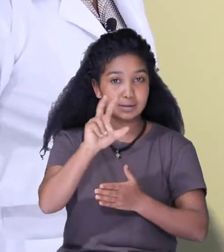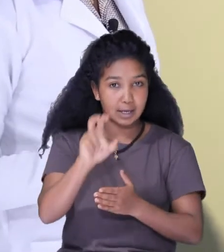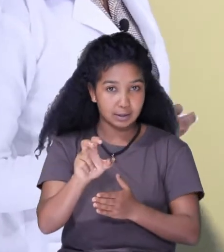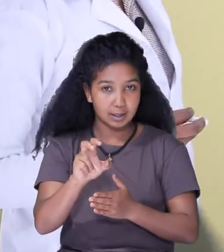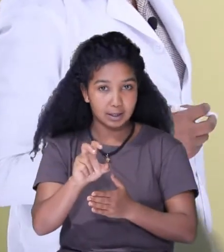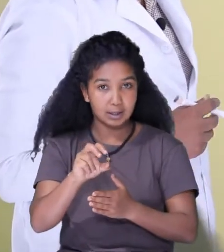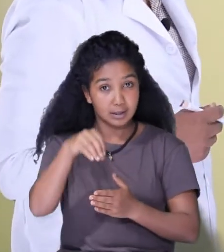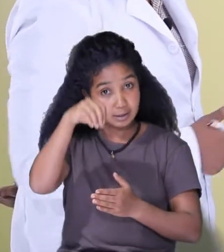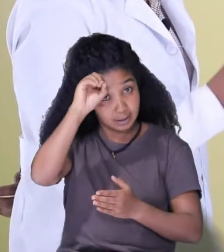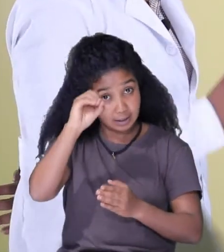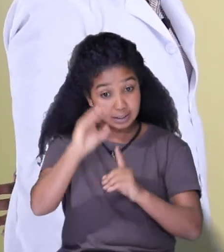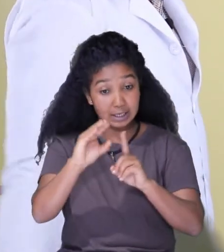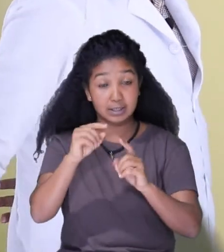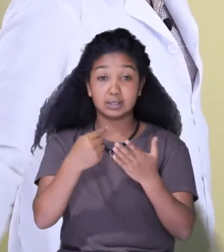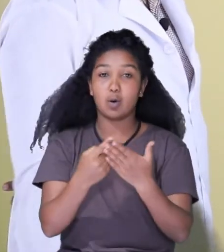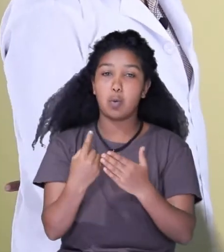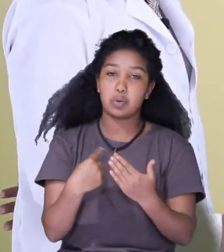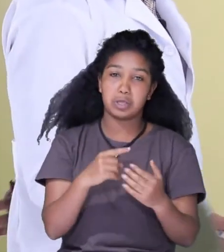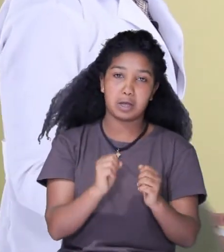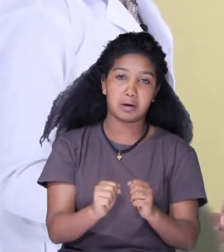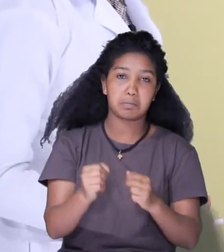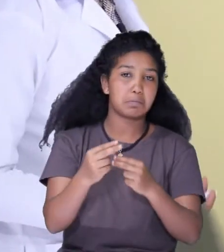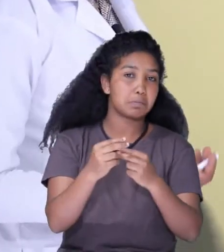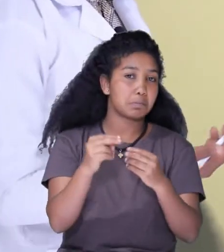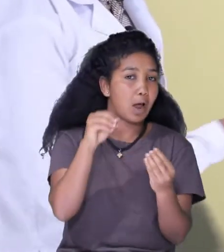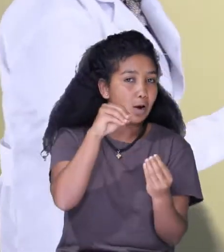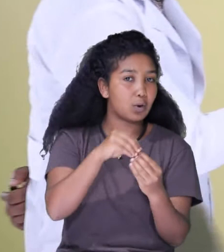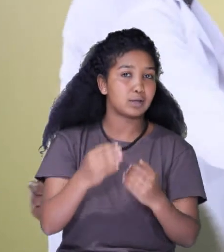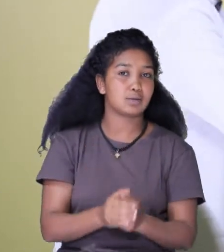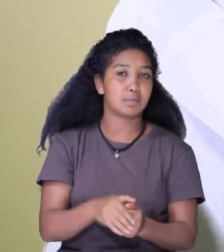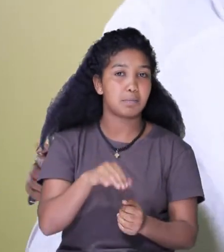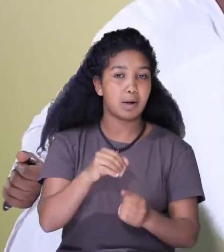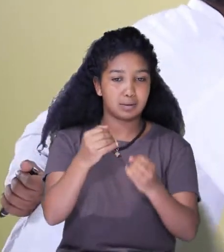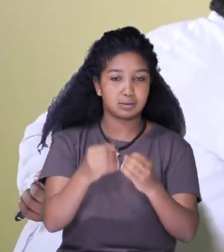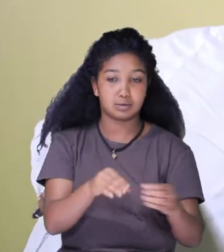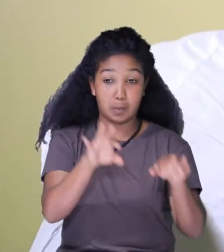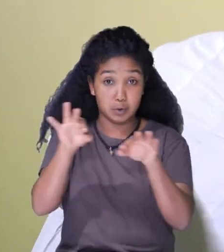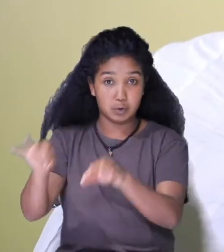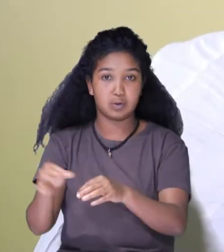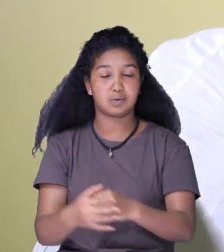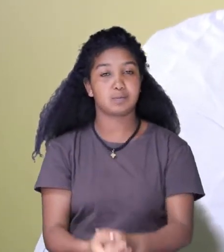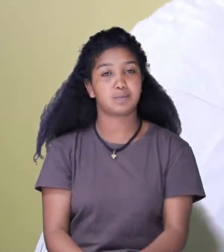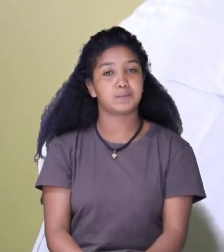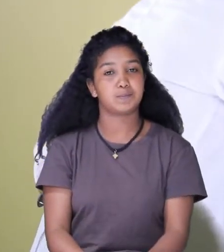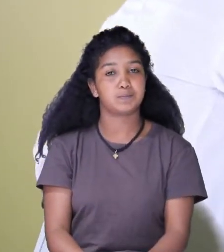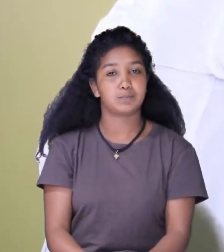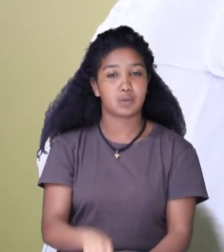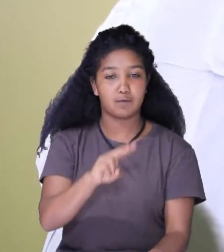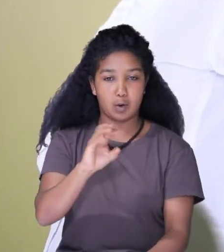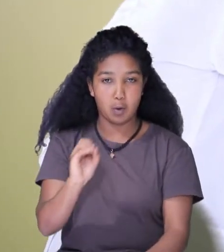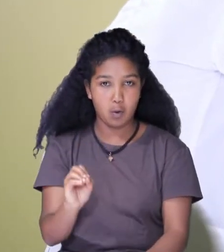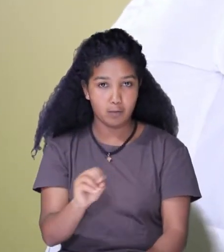30 degrees Celsius, so we can calculate by substitution.